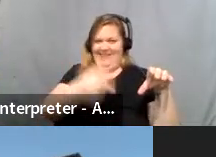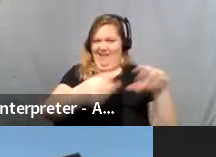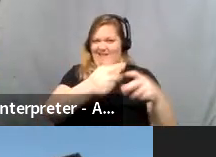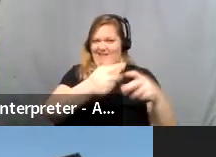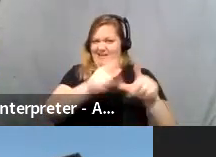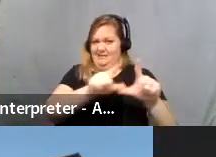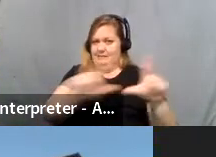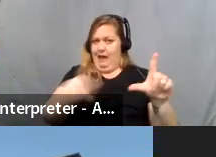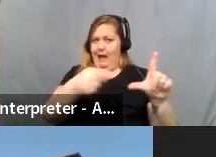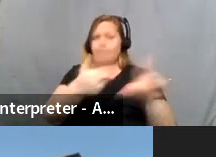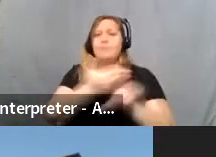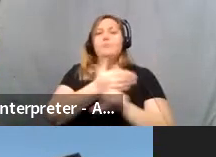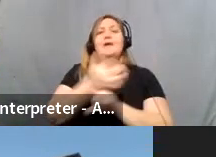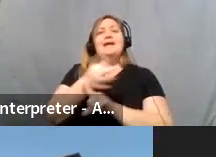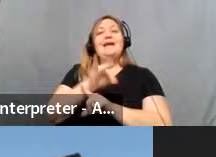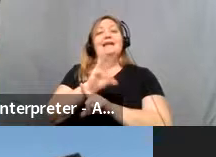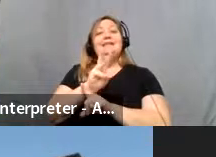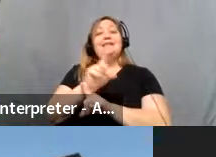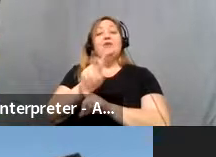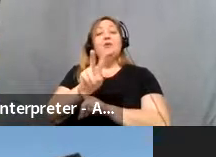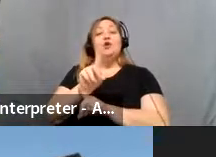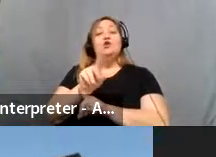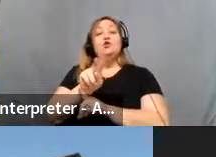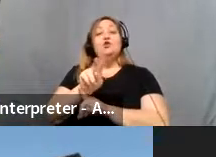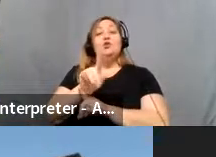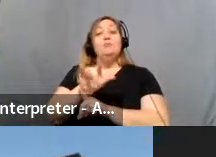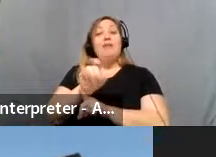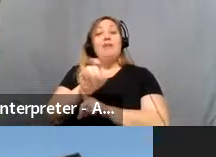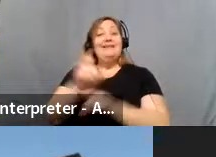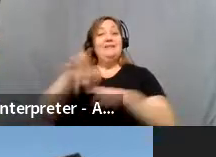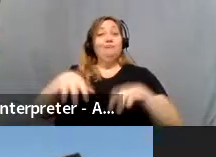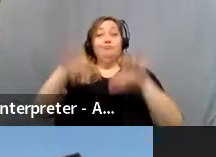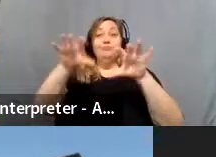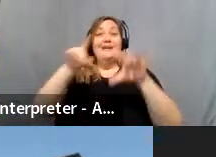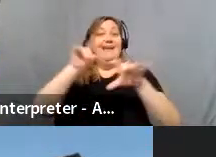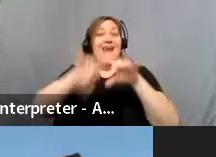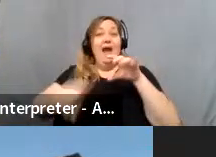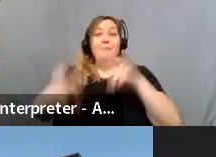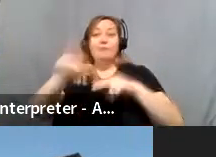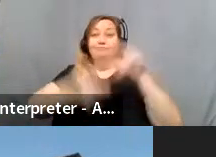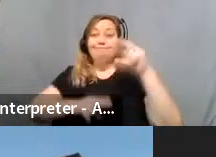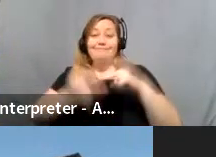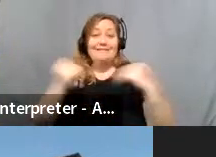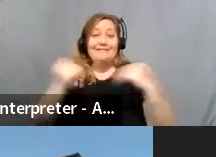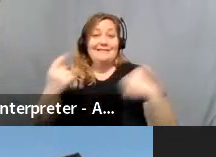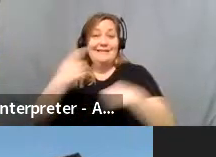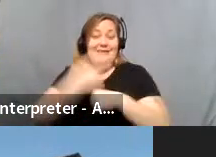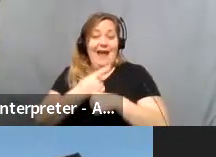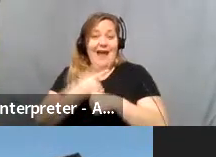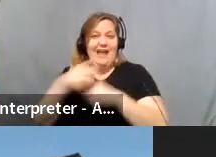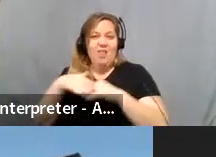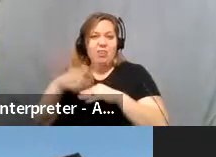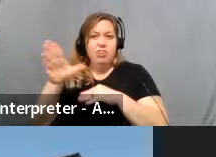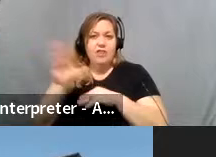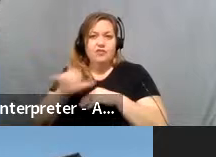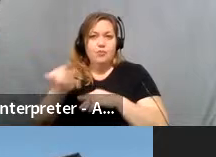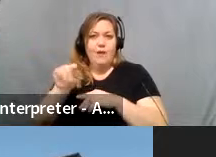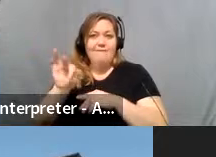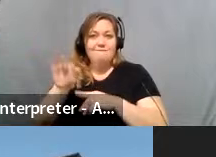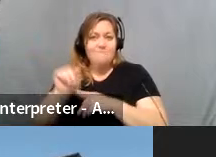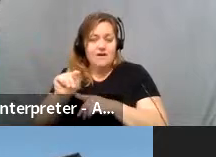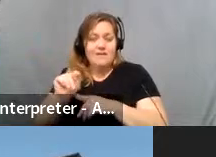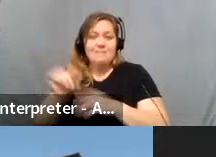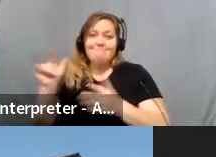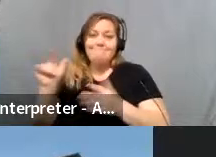like these pre-1961 duplexes could not be constructed today because they have more square footage than is currently allowed, and their rear